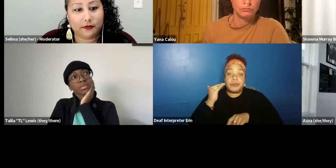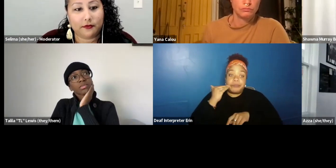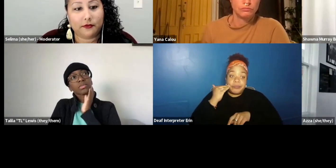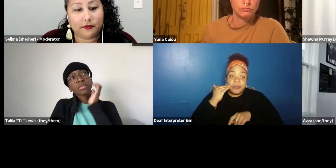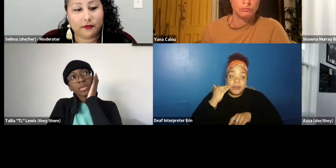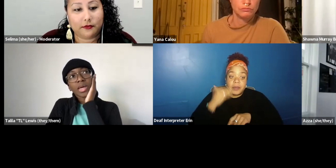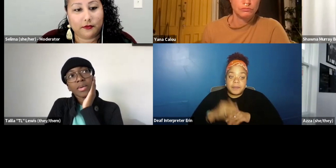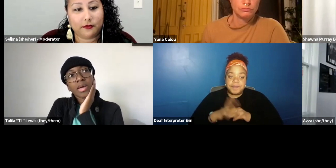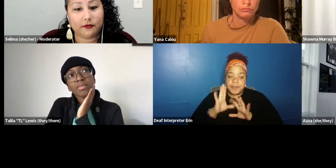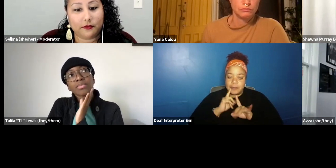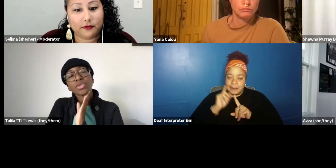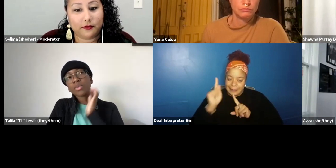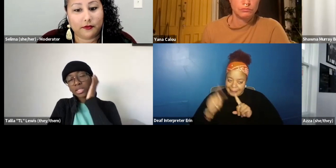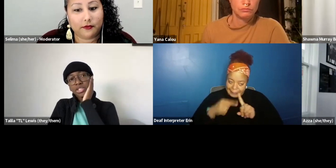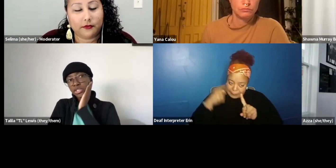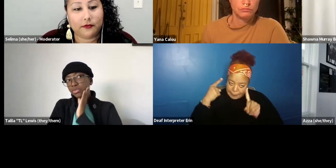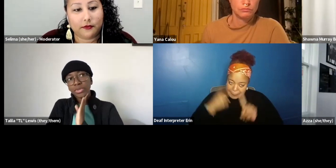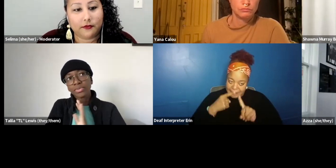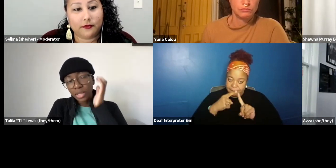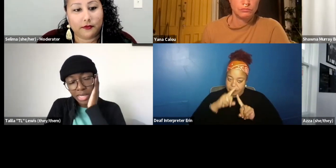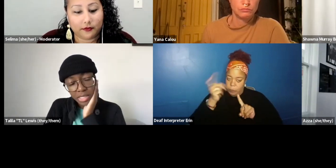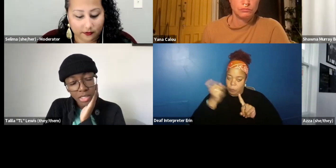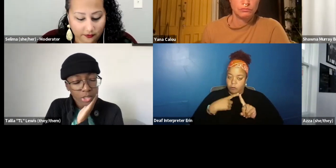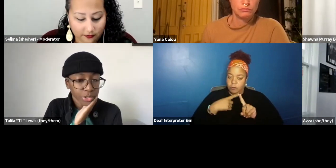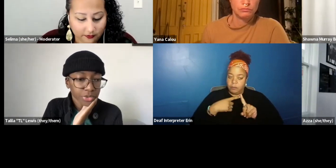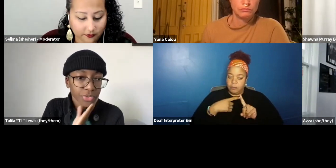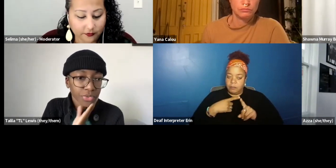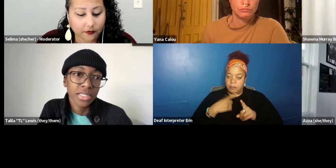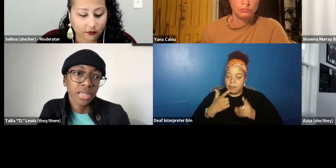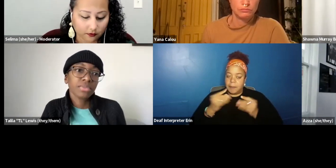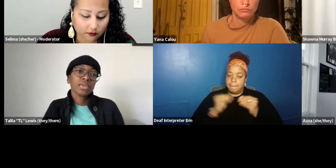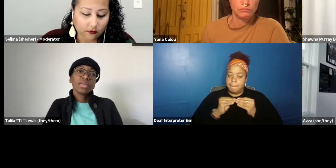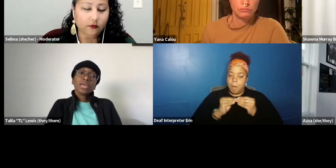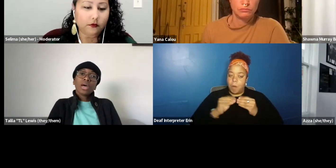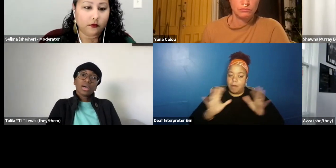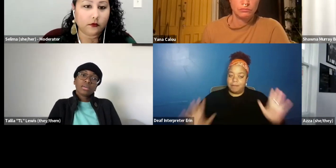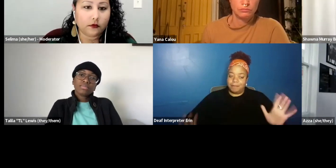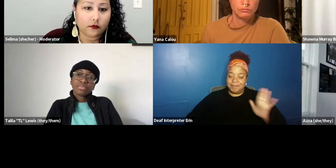So I want to share just briefly a lesson learned for myself,